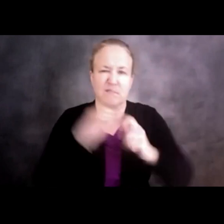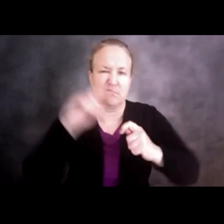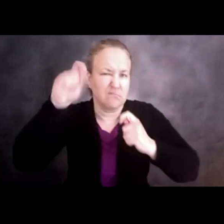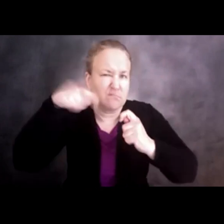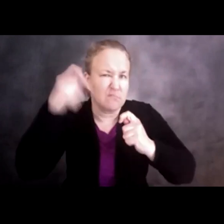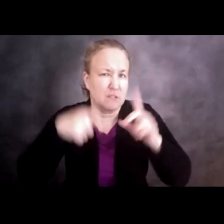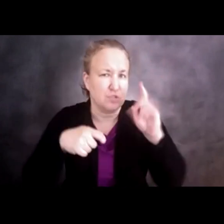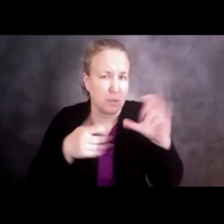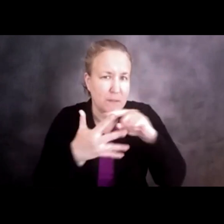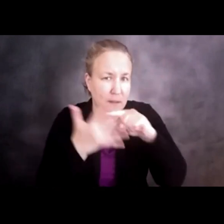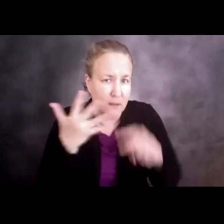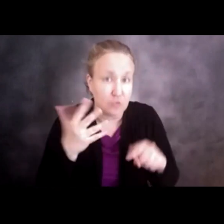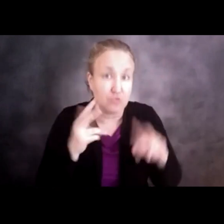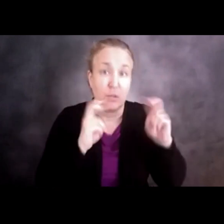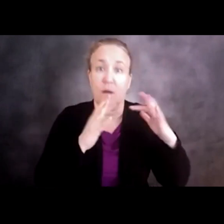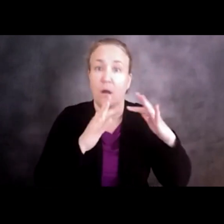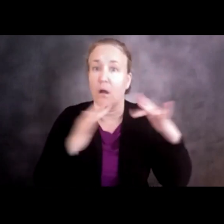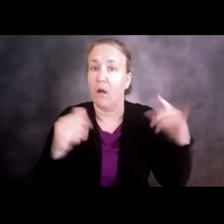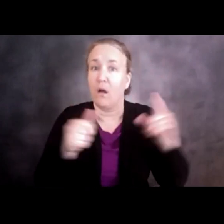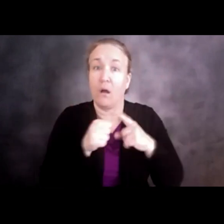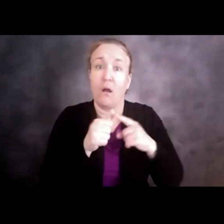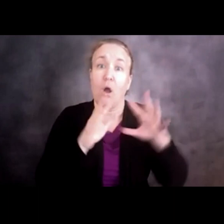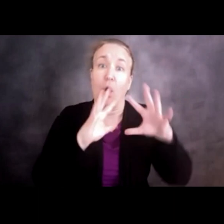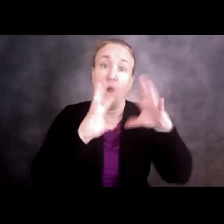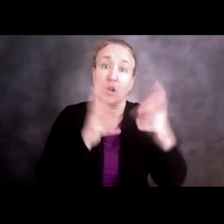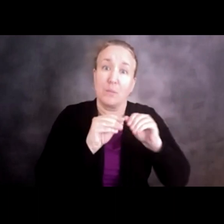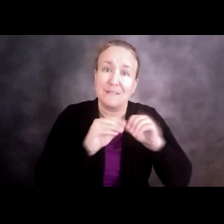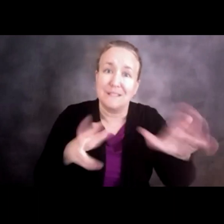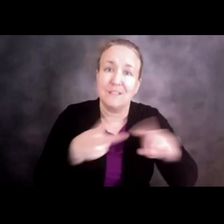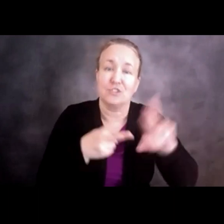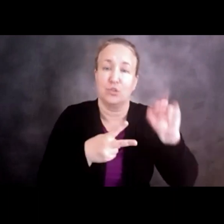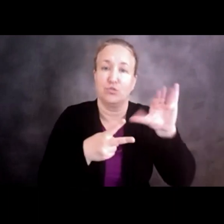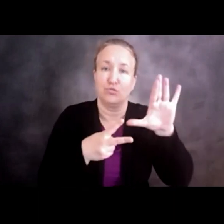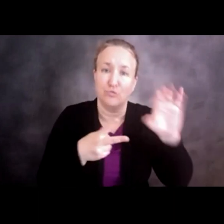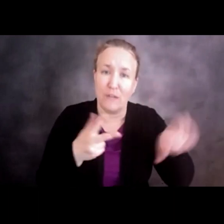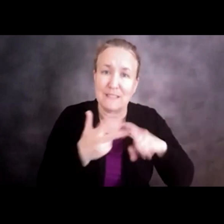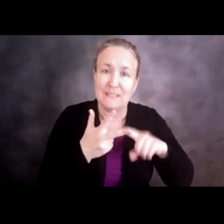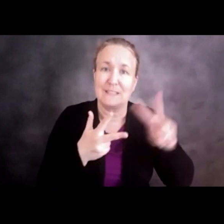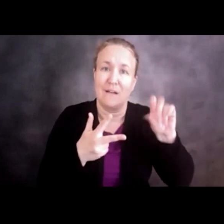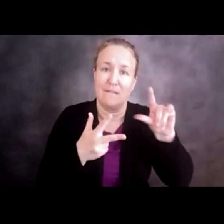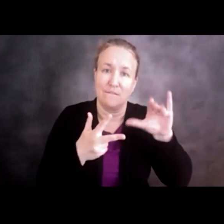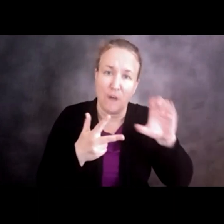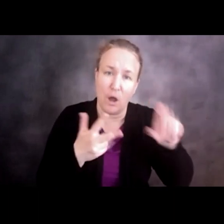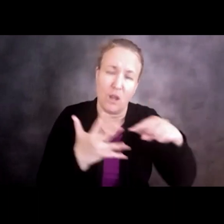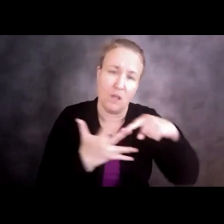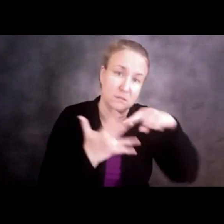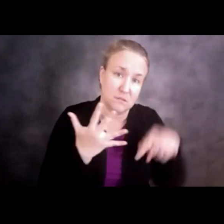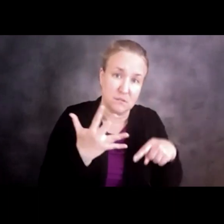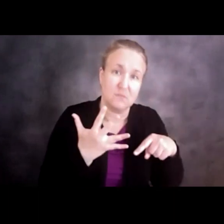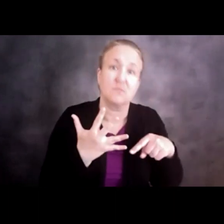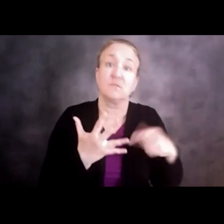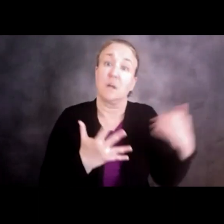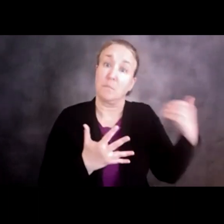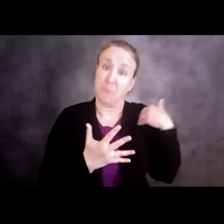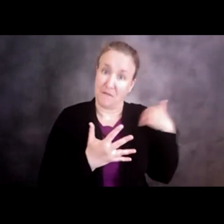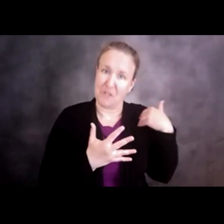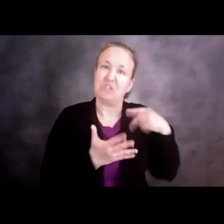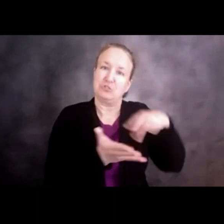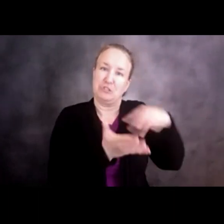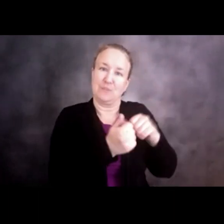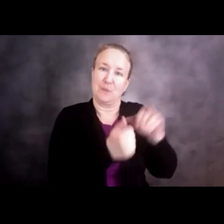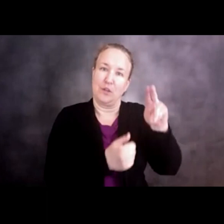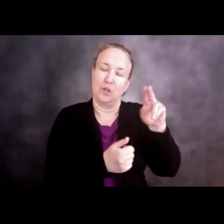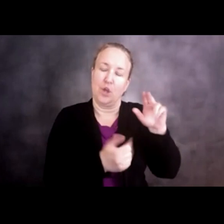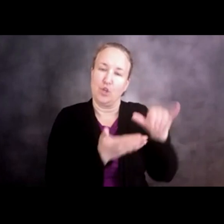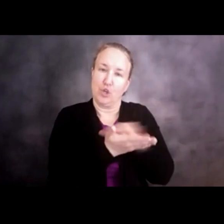topics ranging from globalization and race to embodiment and violence. And in an earlier moment, a dancer with the wonderful New York company, the